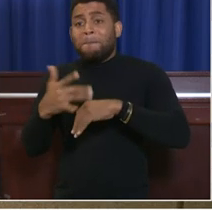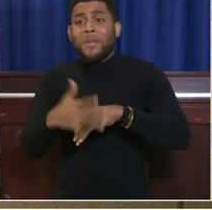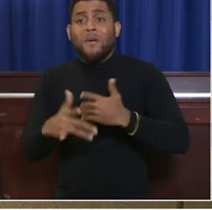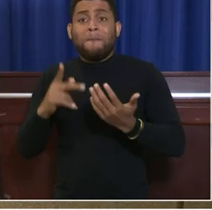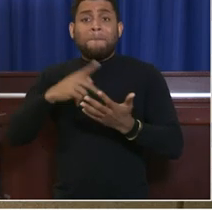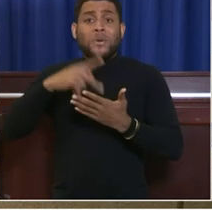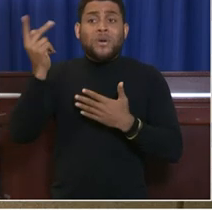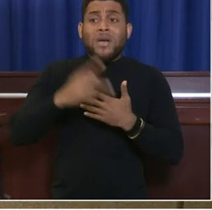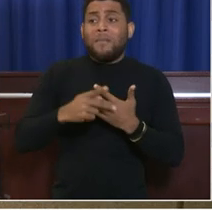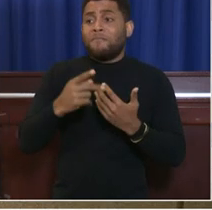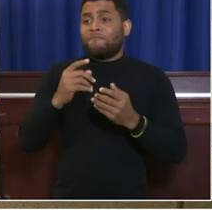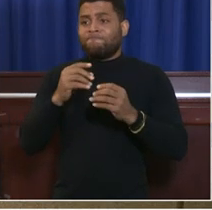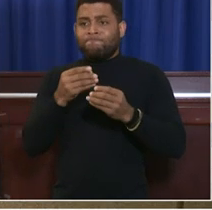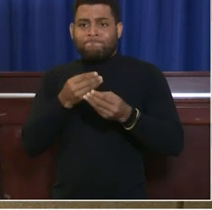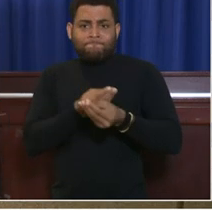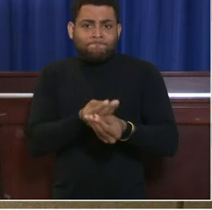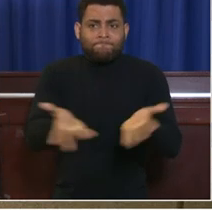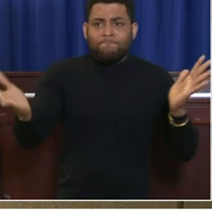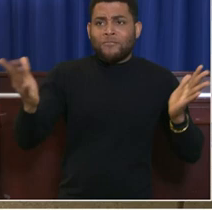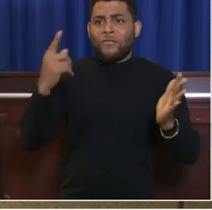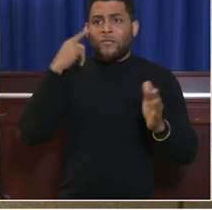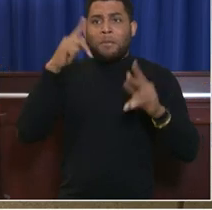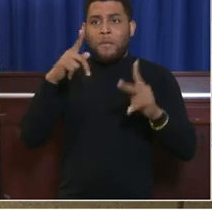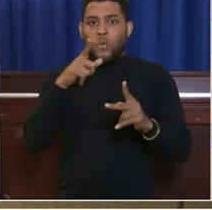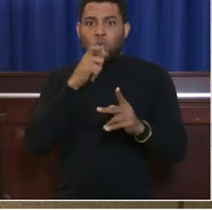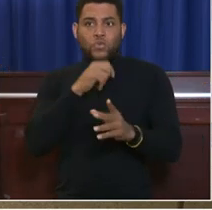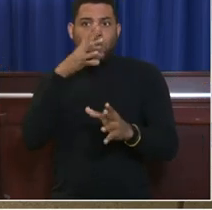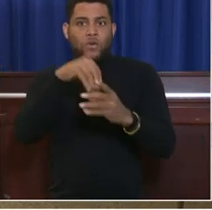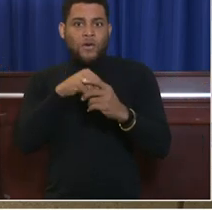involved in cycles of violence. Yes.